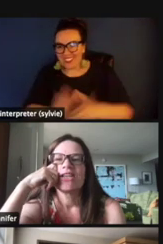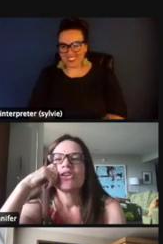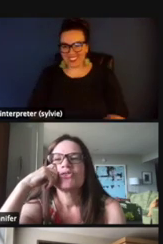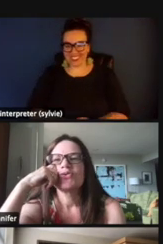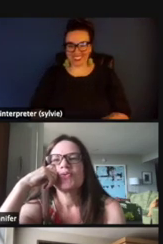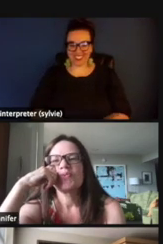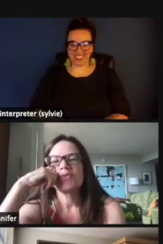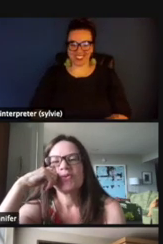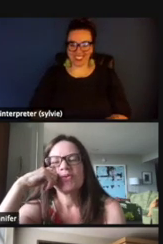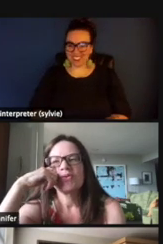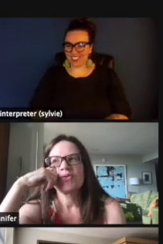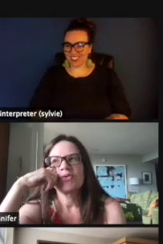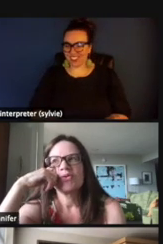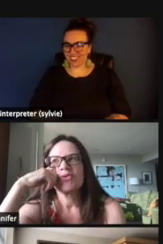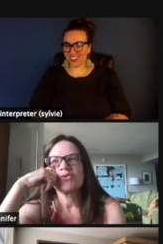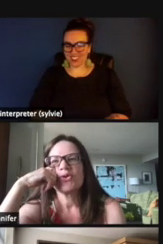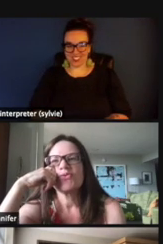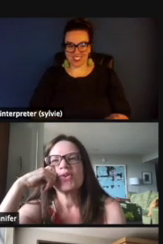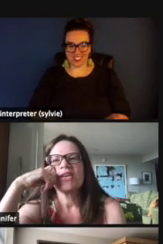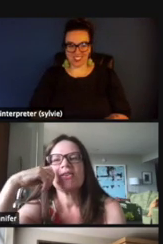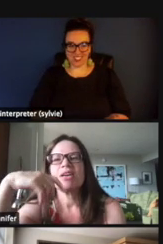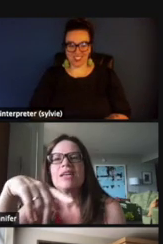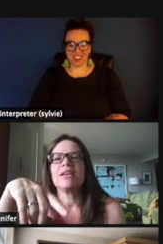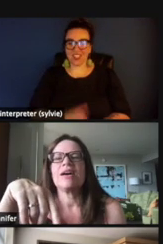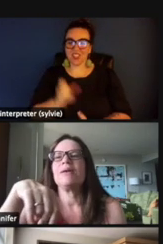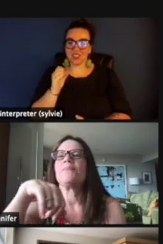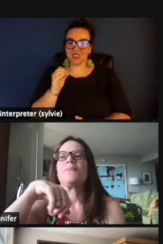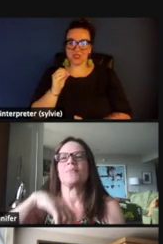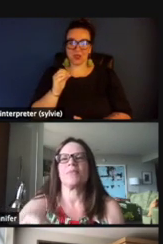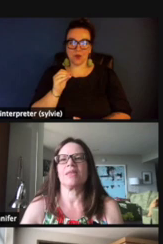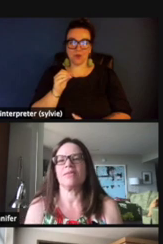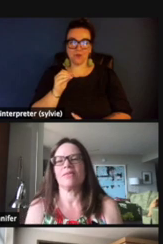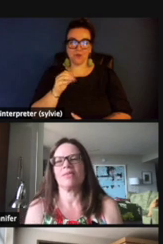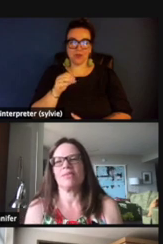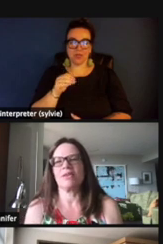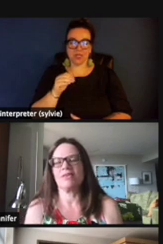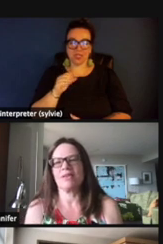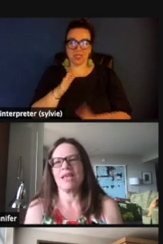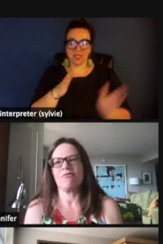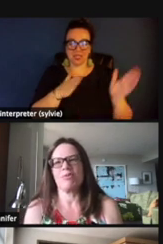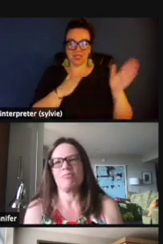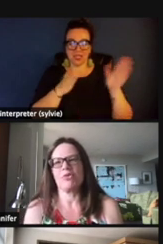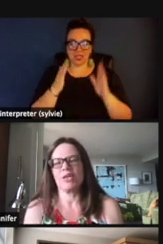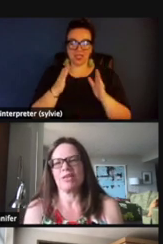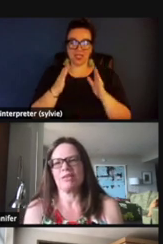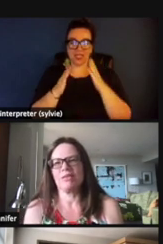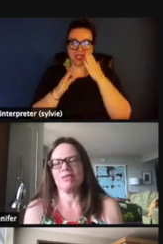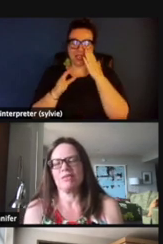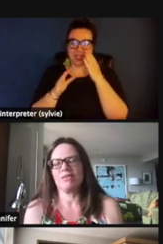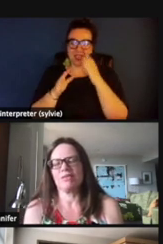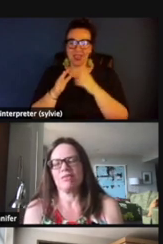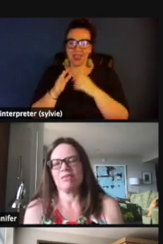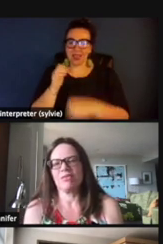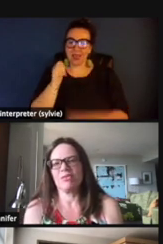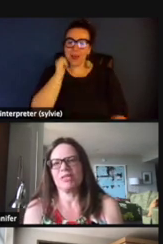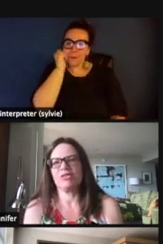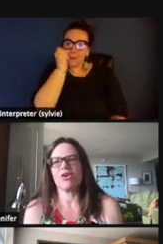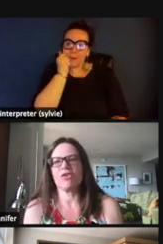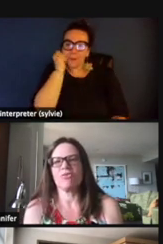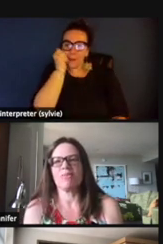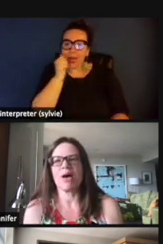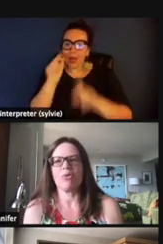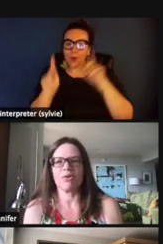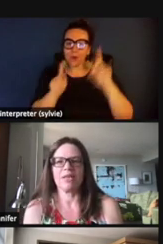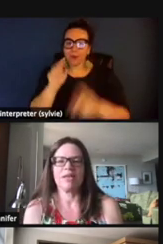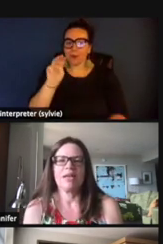All right. So in the native people in New Zealand